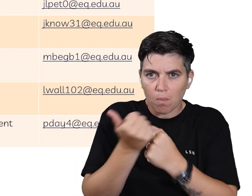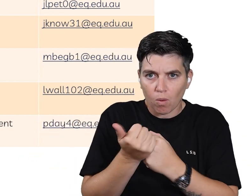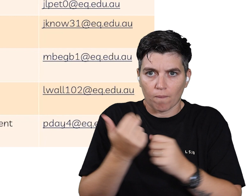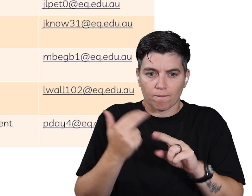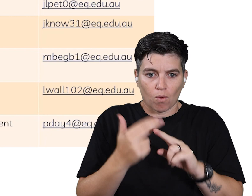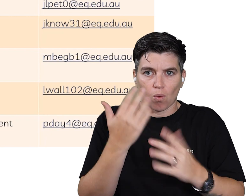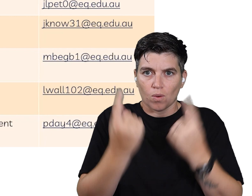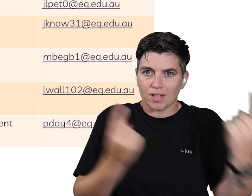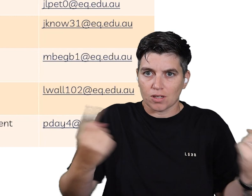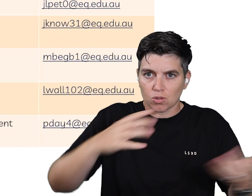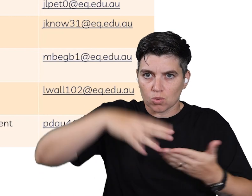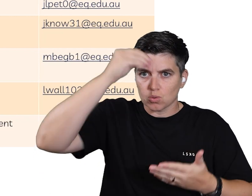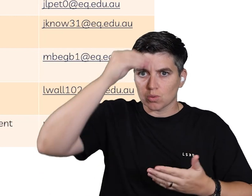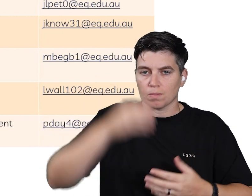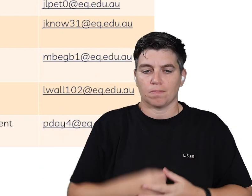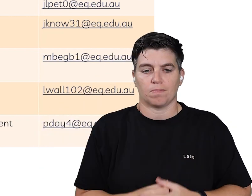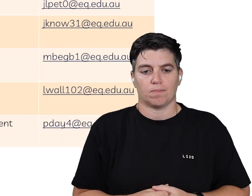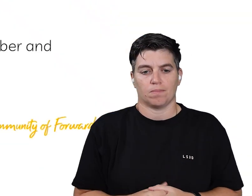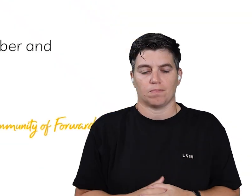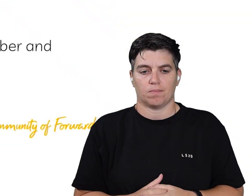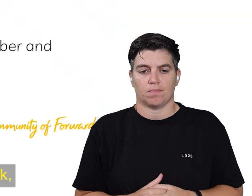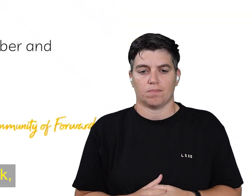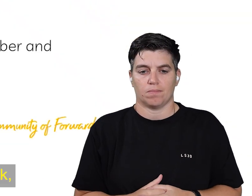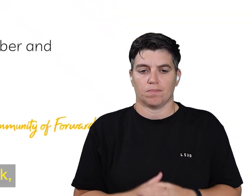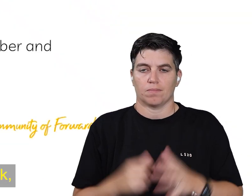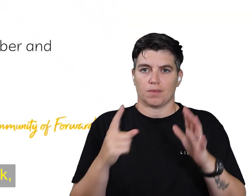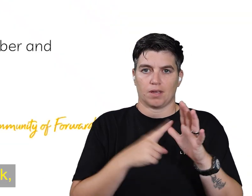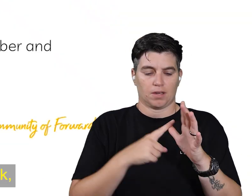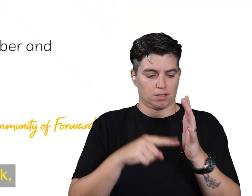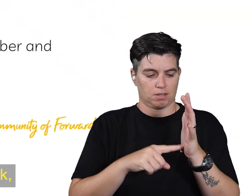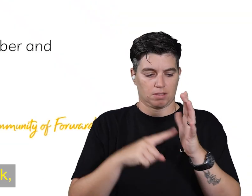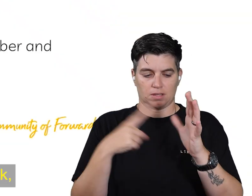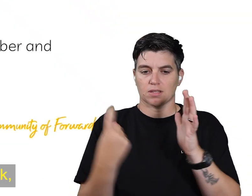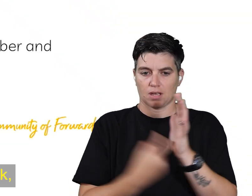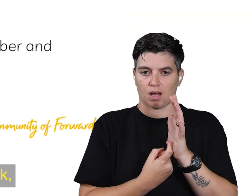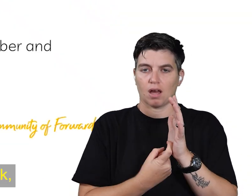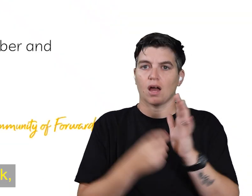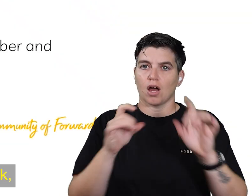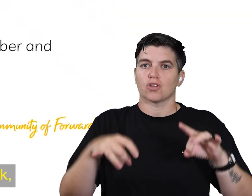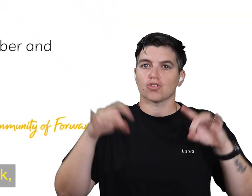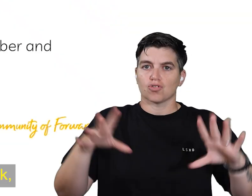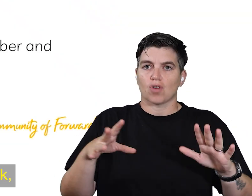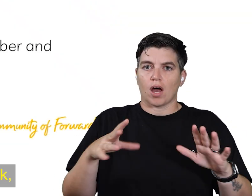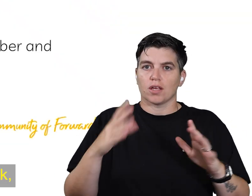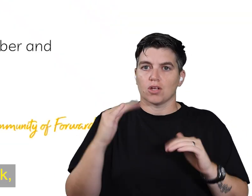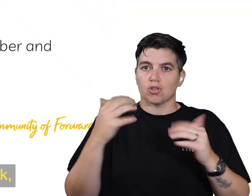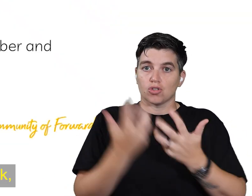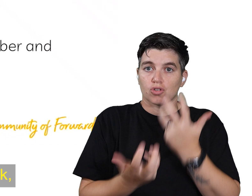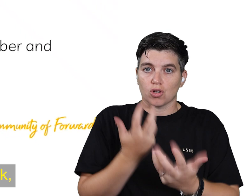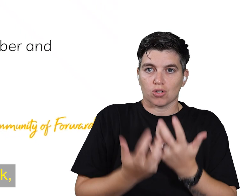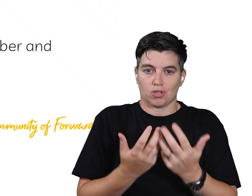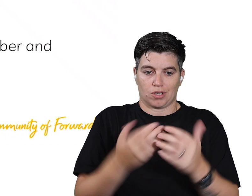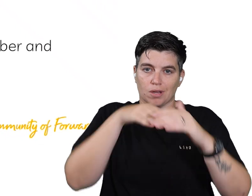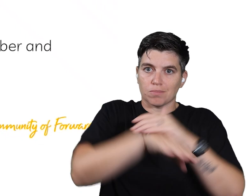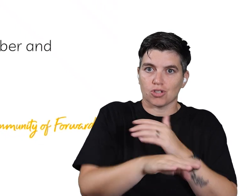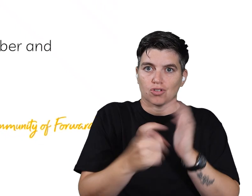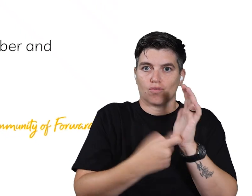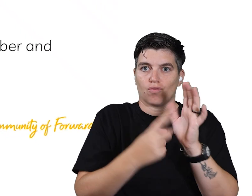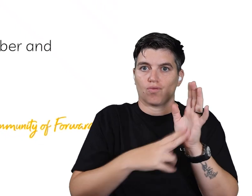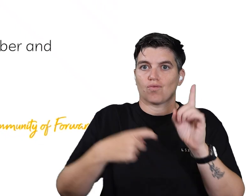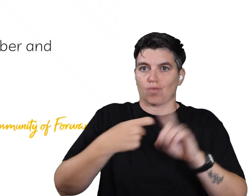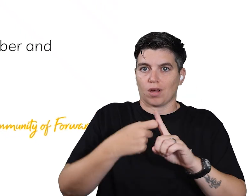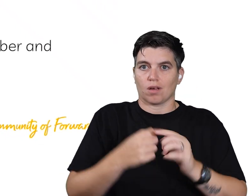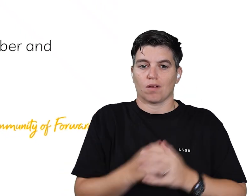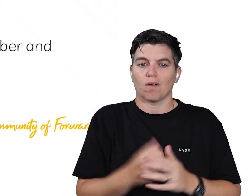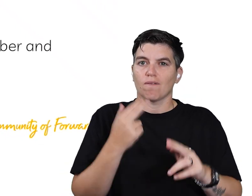is provided to students. An ATAR, or Australian Tertiary Admission Rank, is used for the purposes